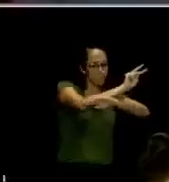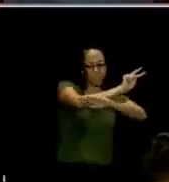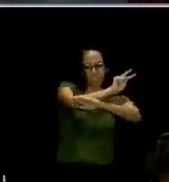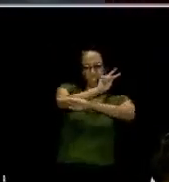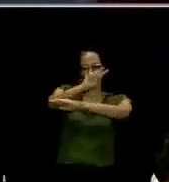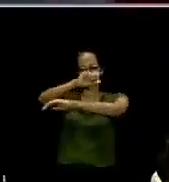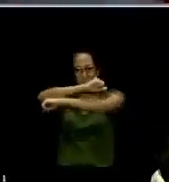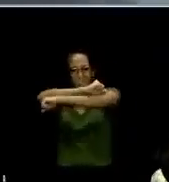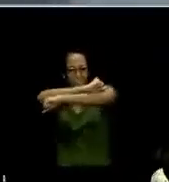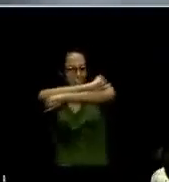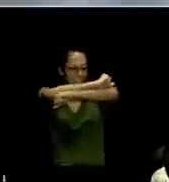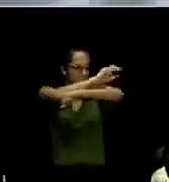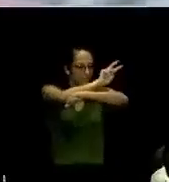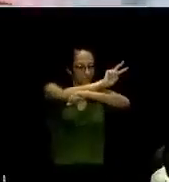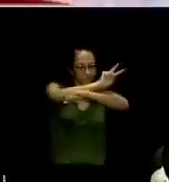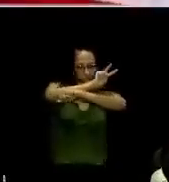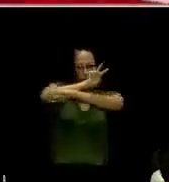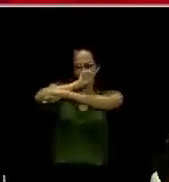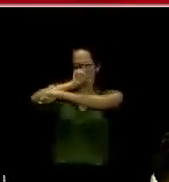ramparts we